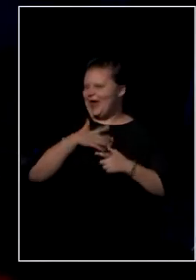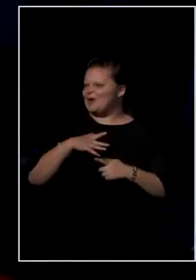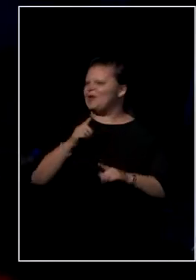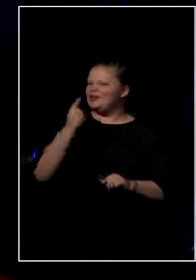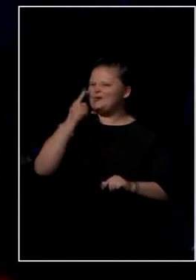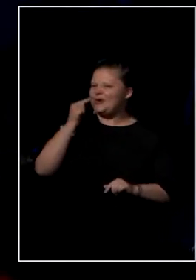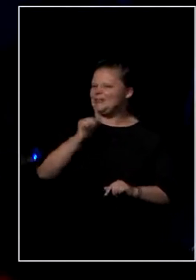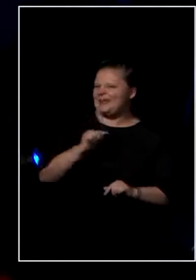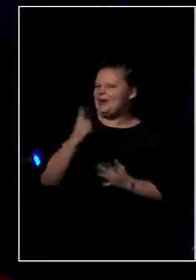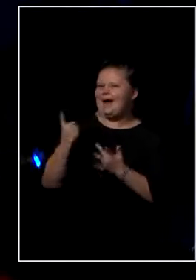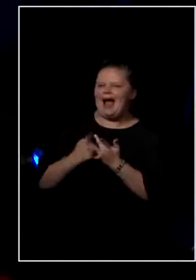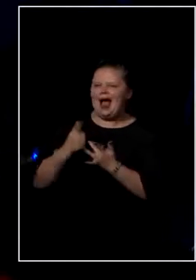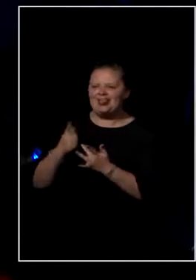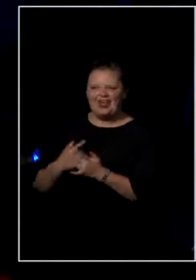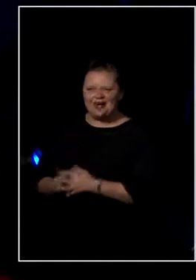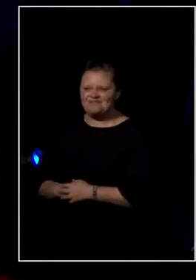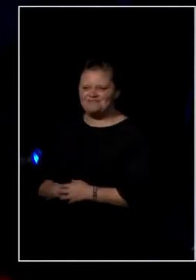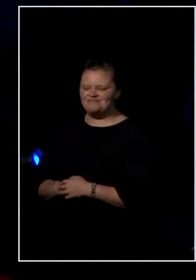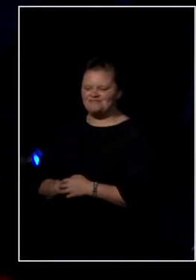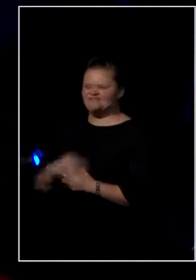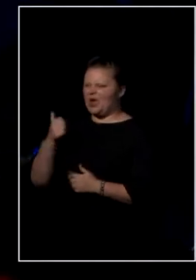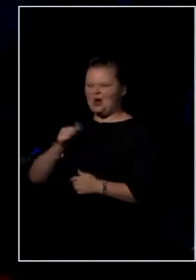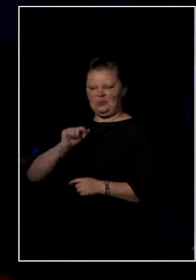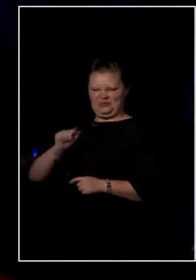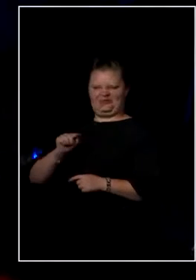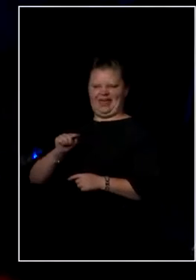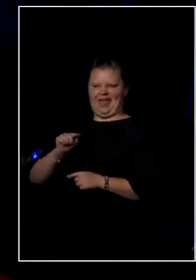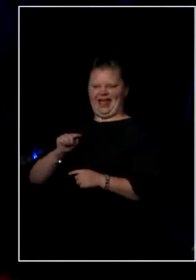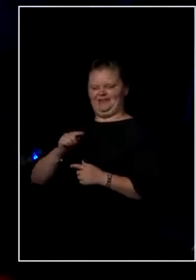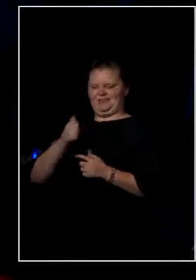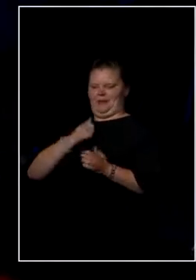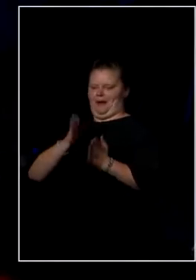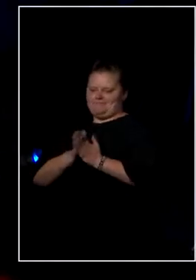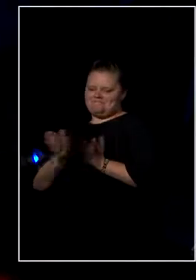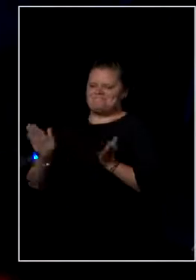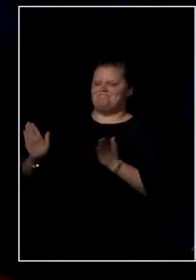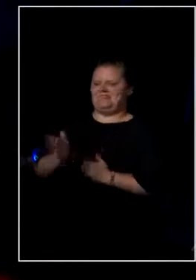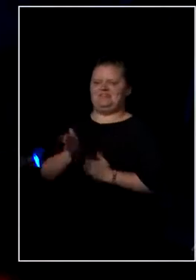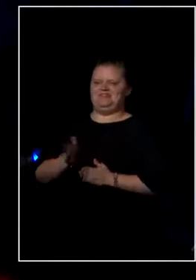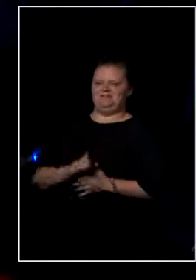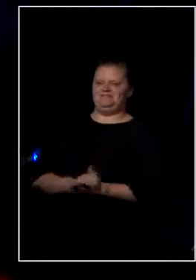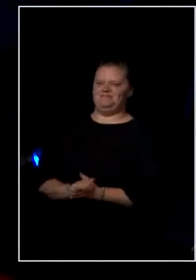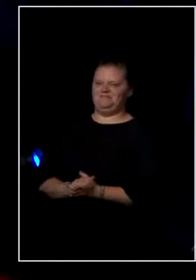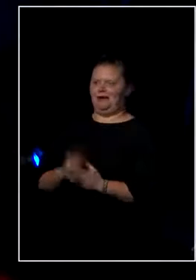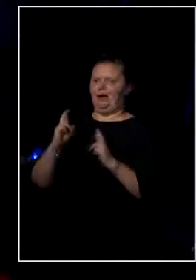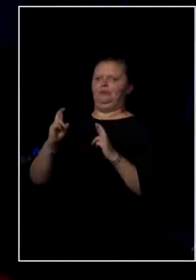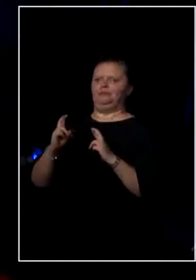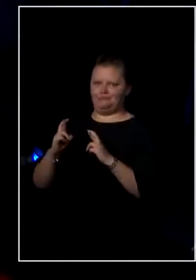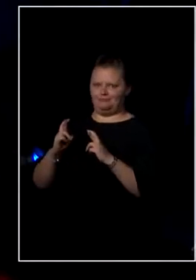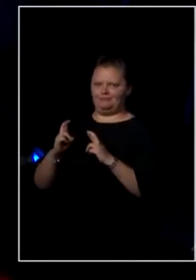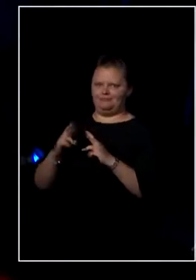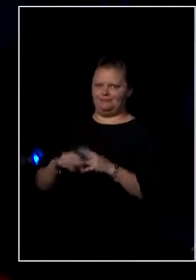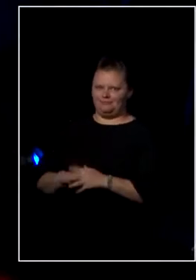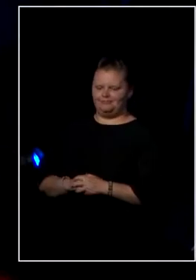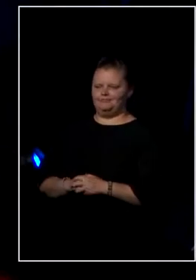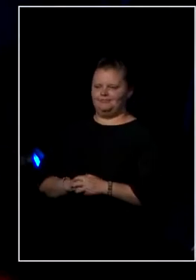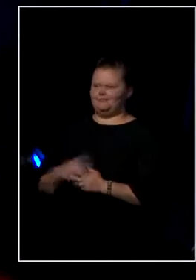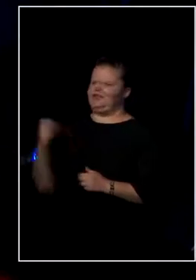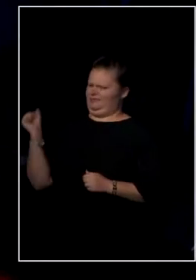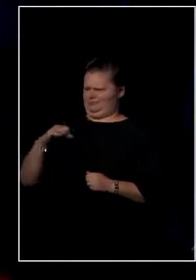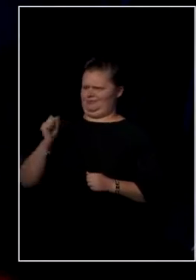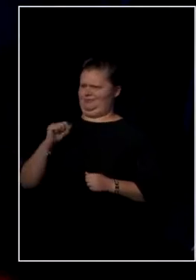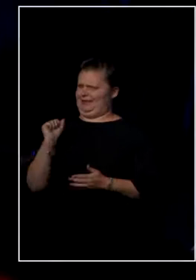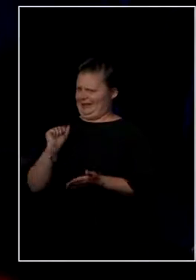notice, not the other stuff. Yeah. So I use it to my advantage, I hope. Yeah. Well, yes, you